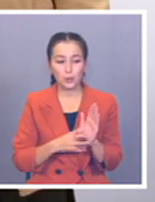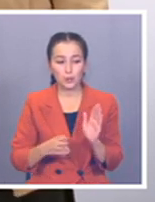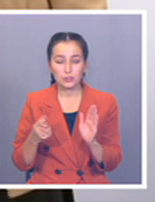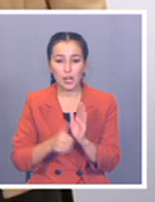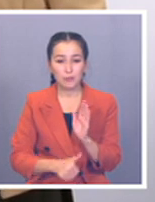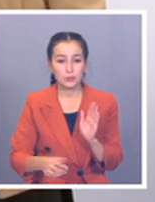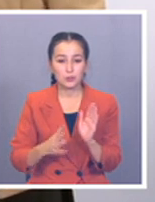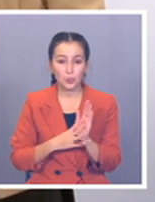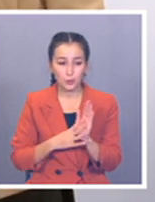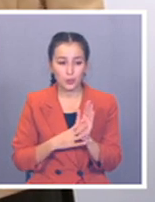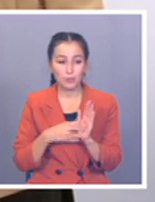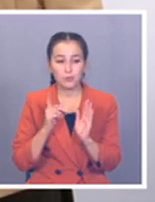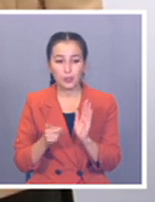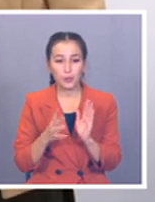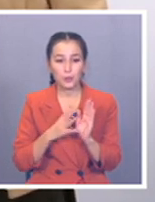1969,